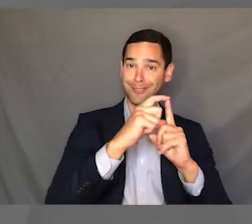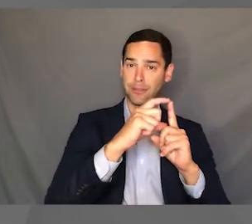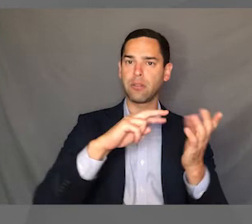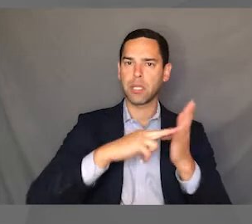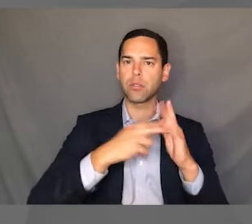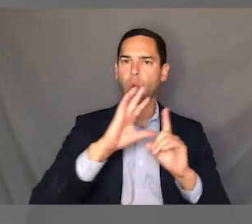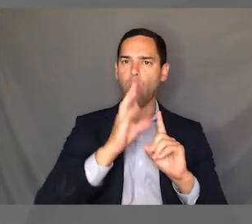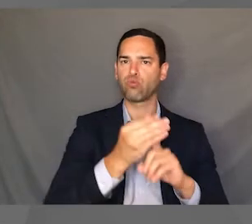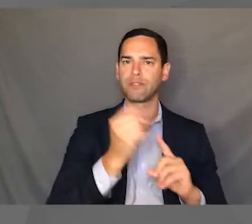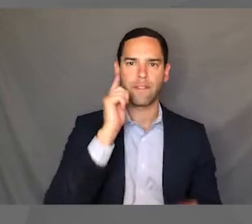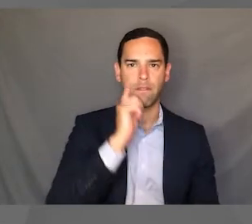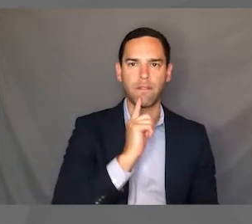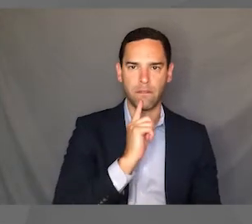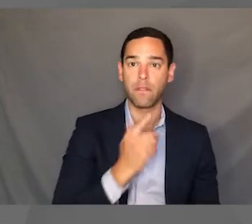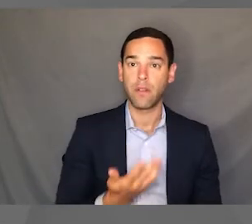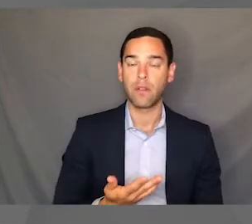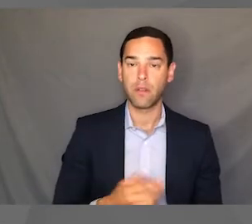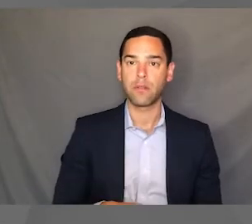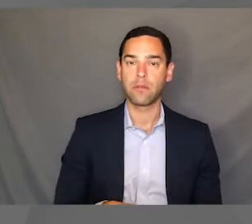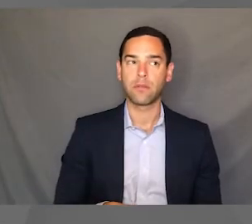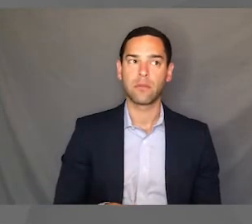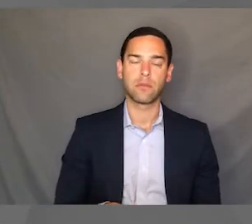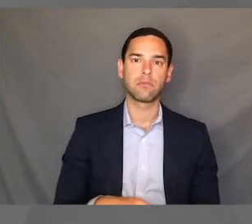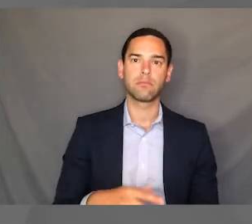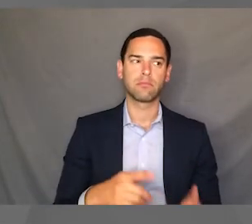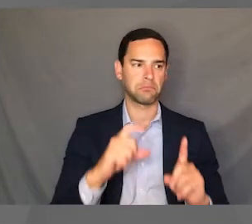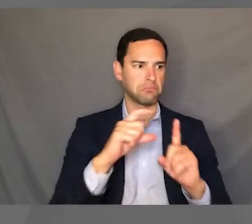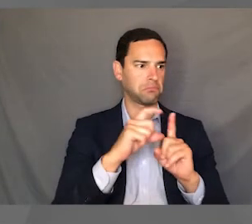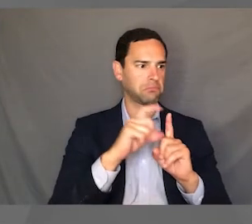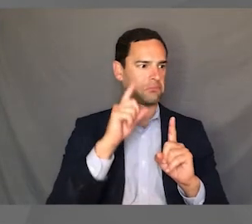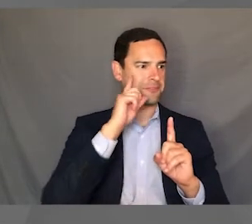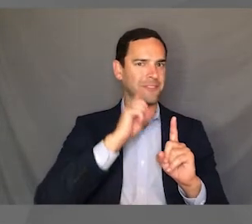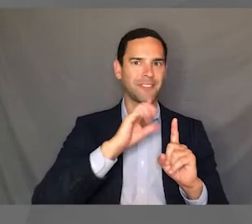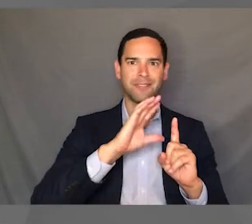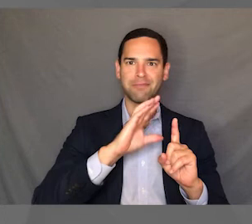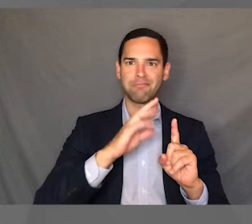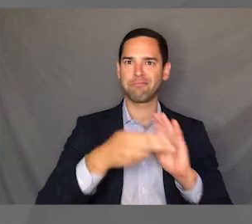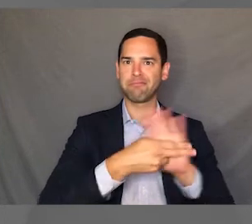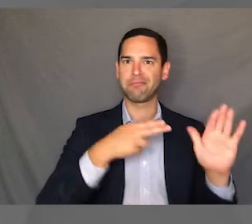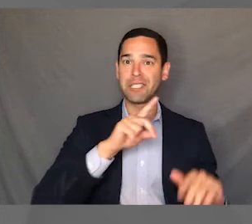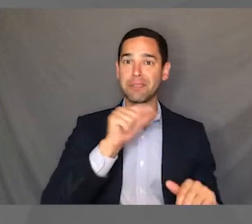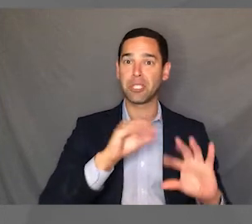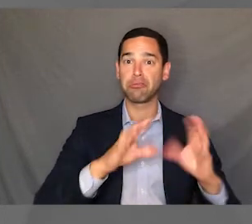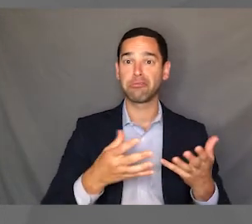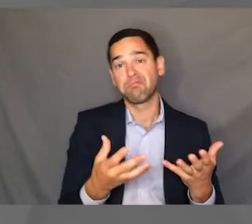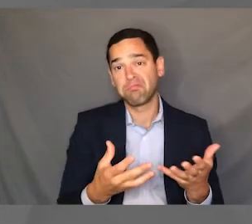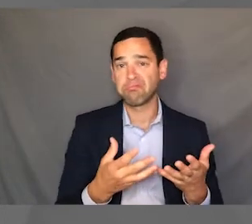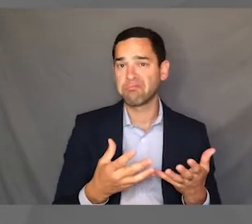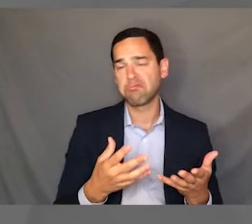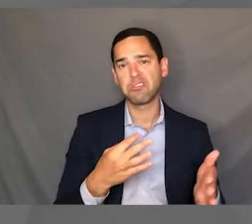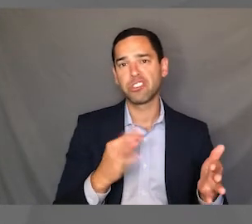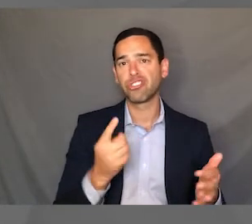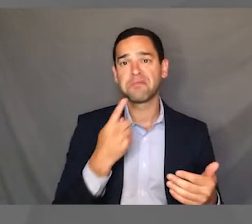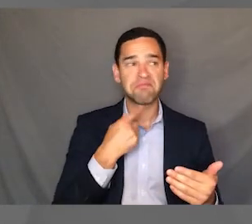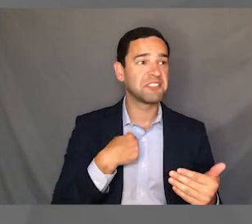culturally, big D deaf does not even necessarily consider itself a disability group as much as it is another life experience.